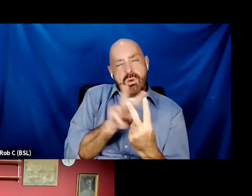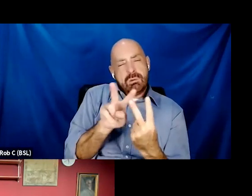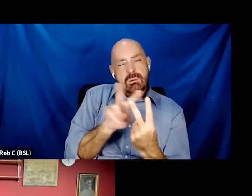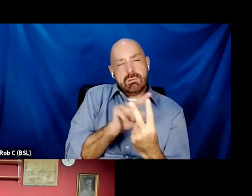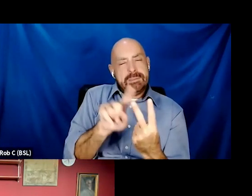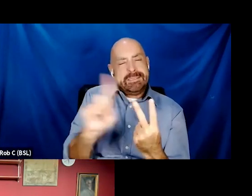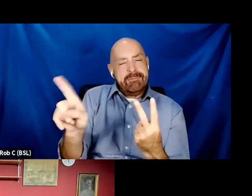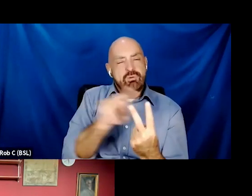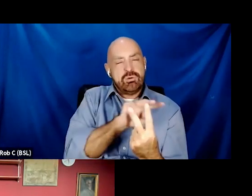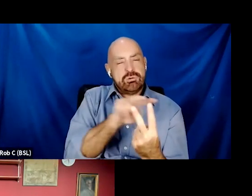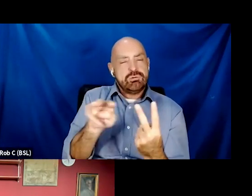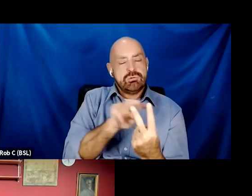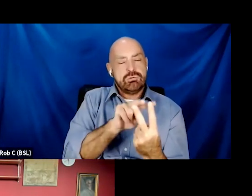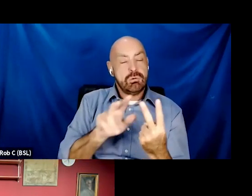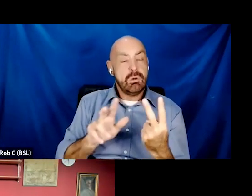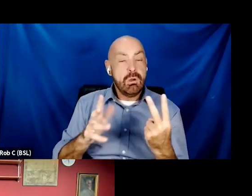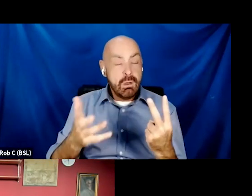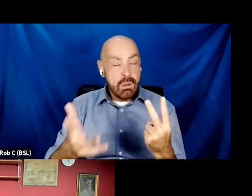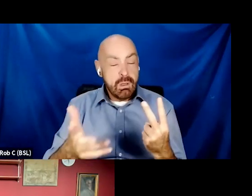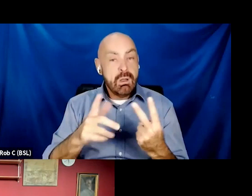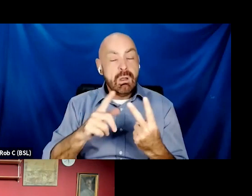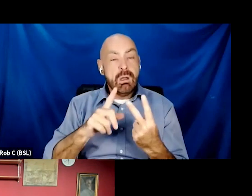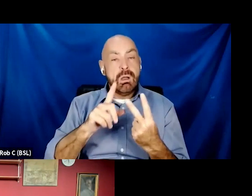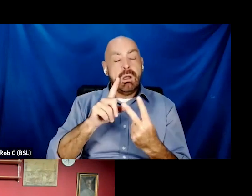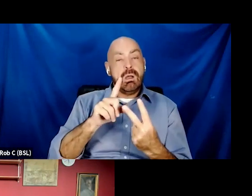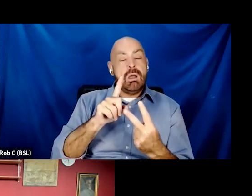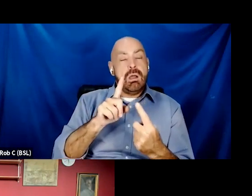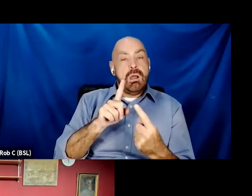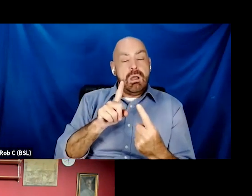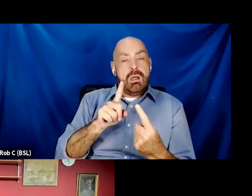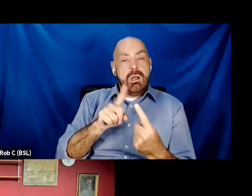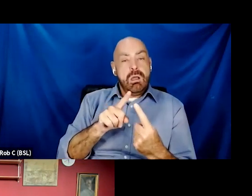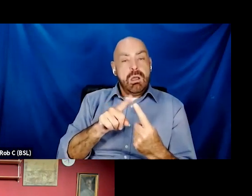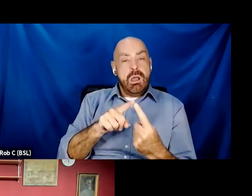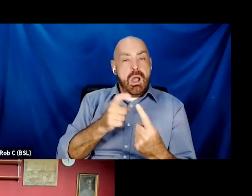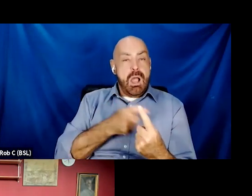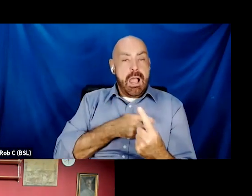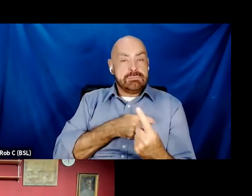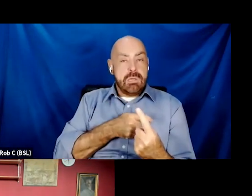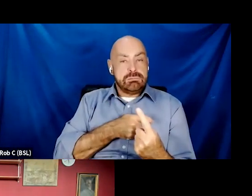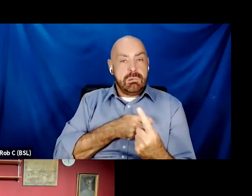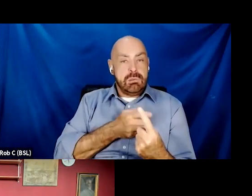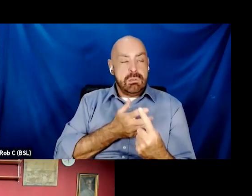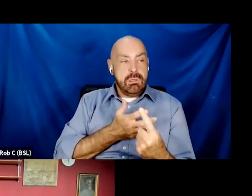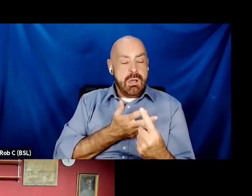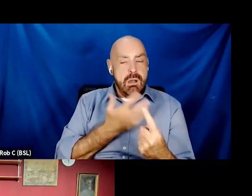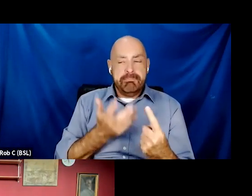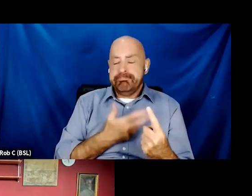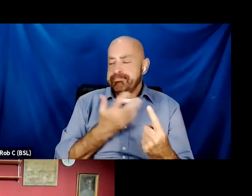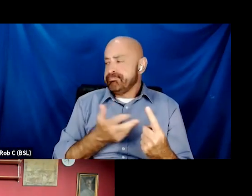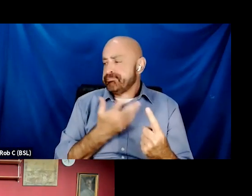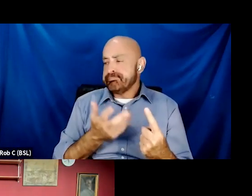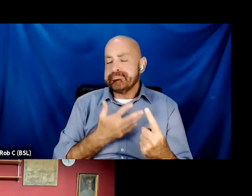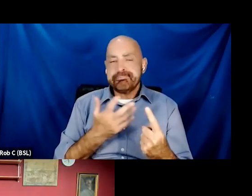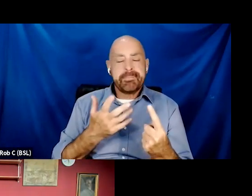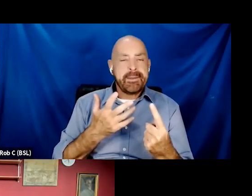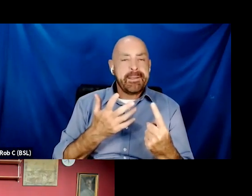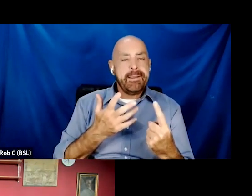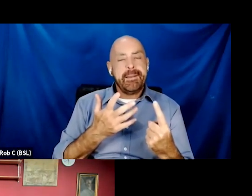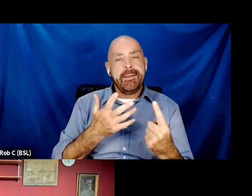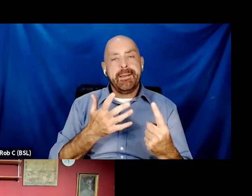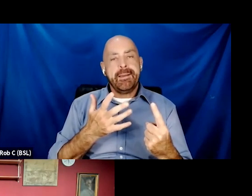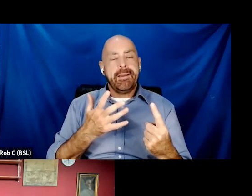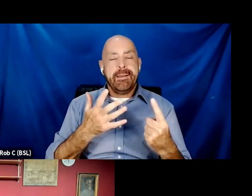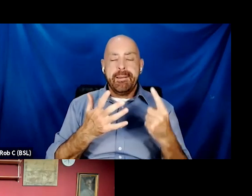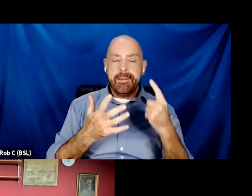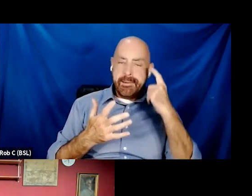is it that the anxiety is just a hyped factor